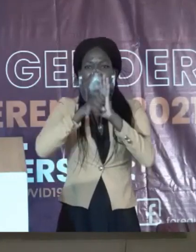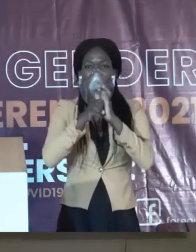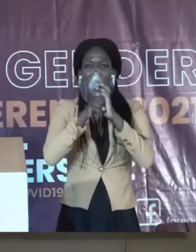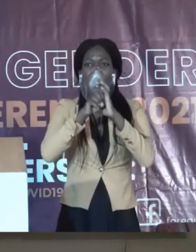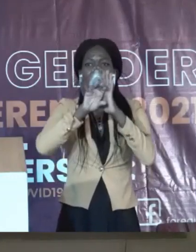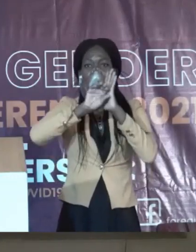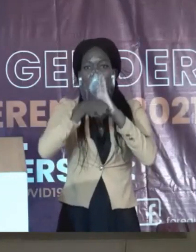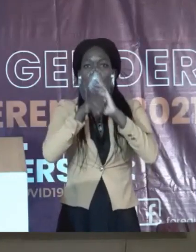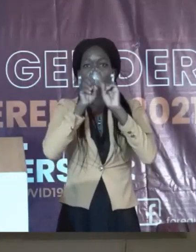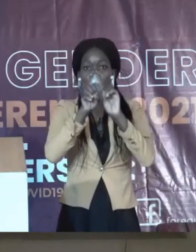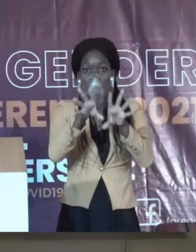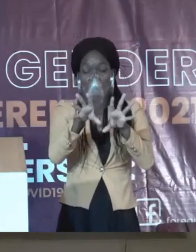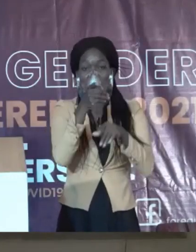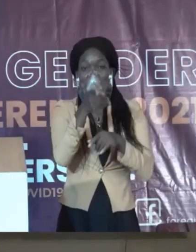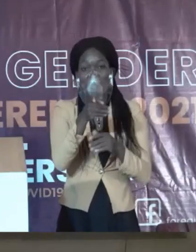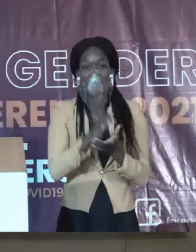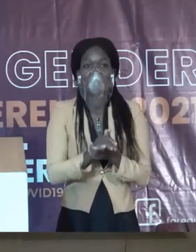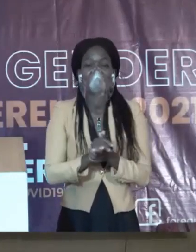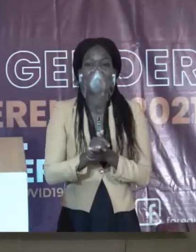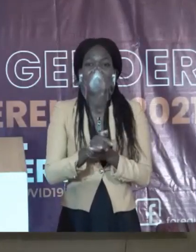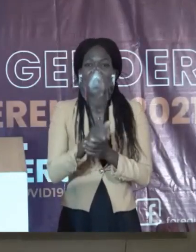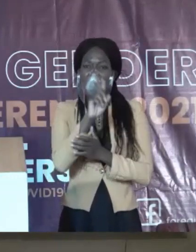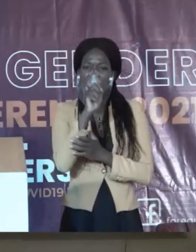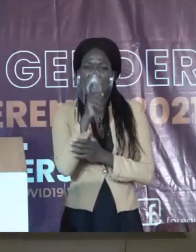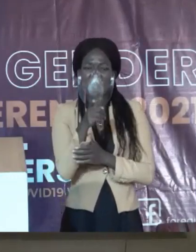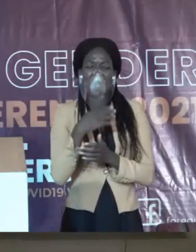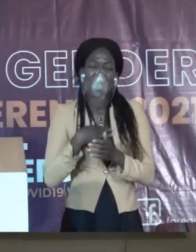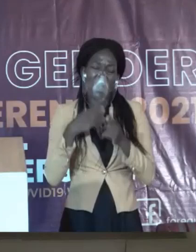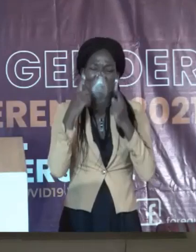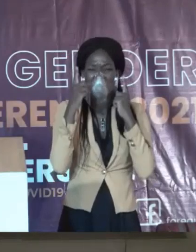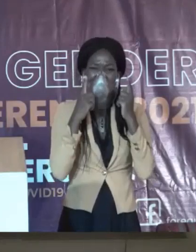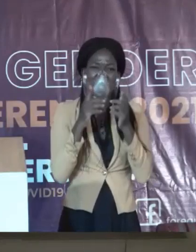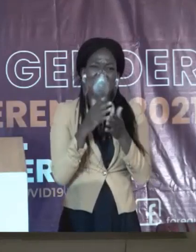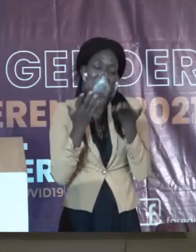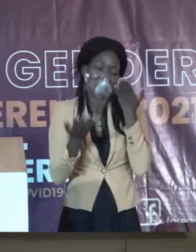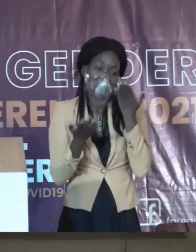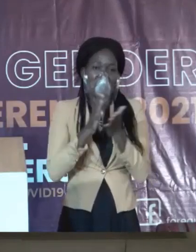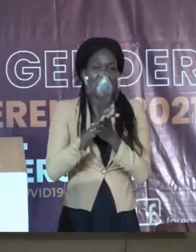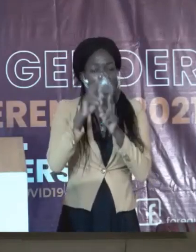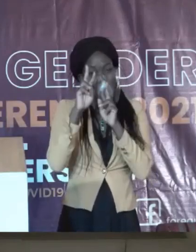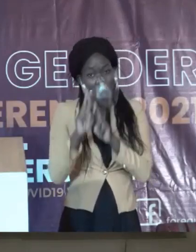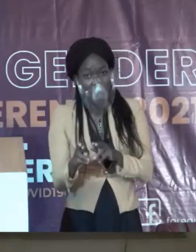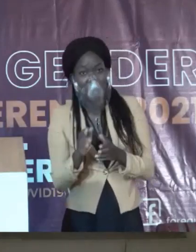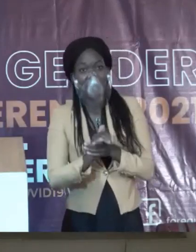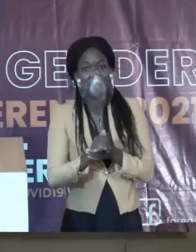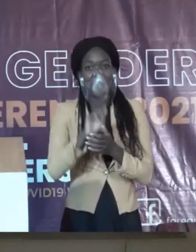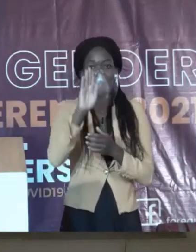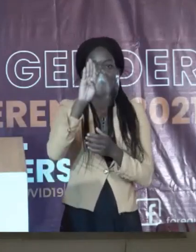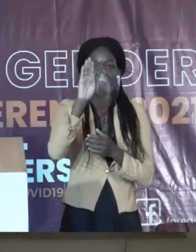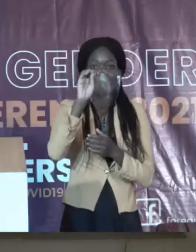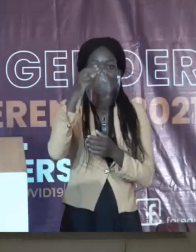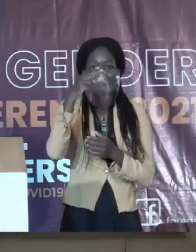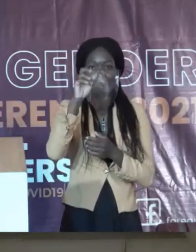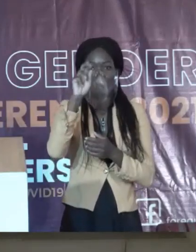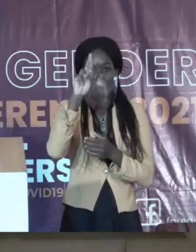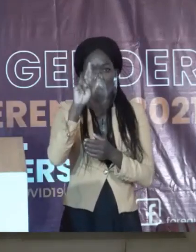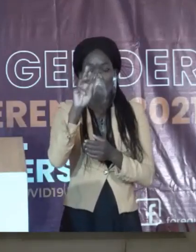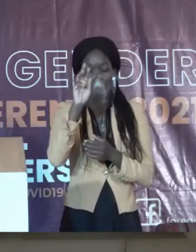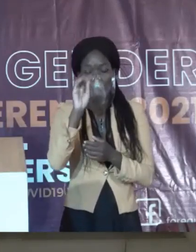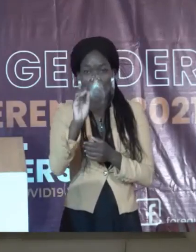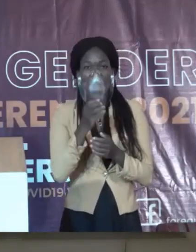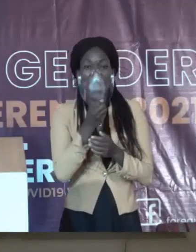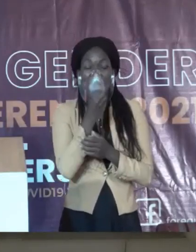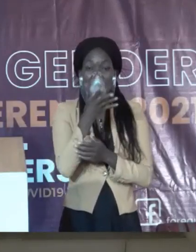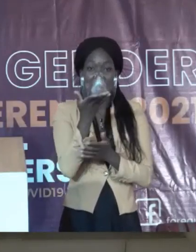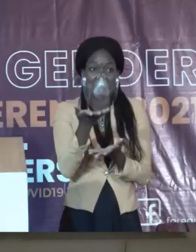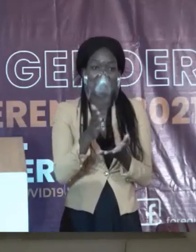context. And for this one, I was thinking that maybe Honorable Bohoro can tackle that. Also